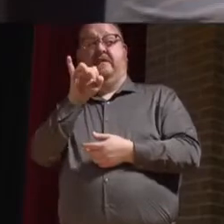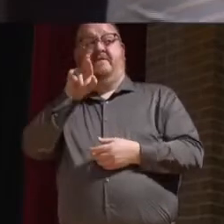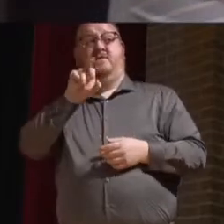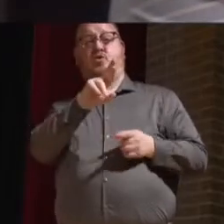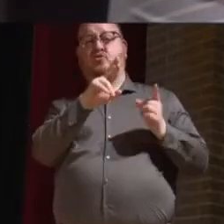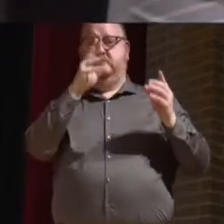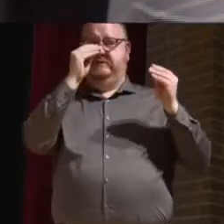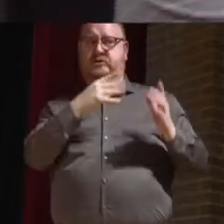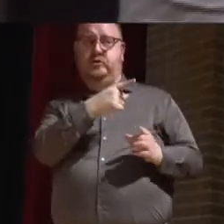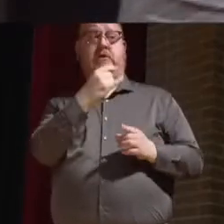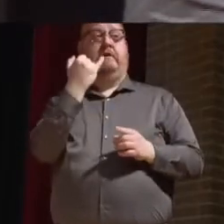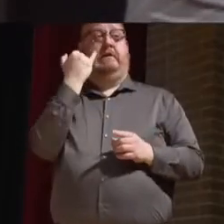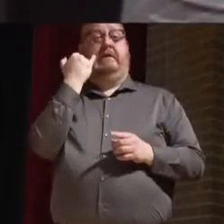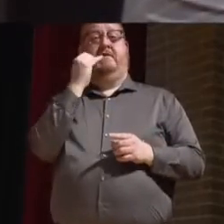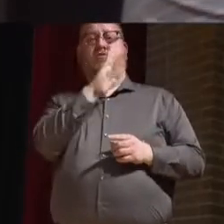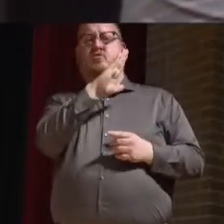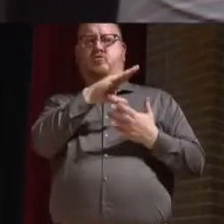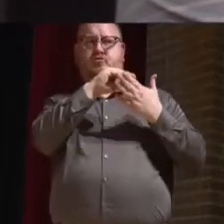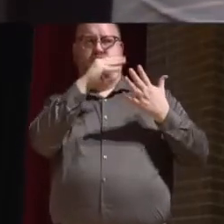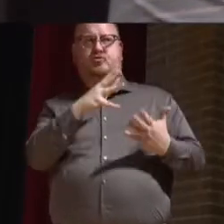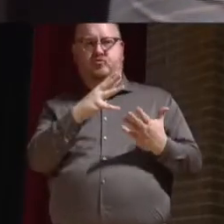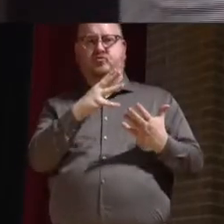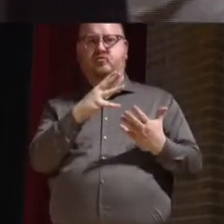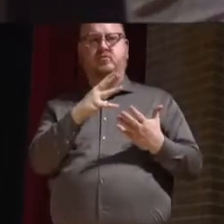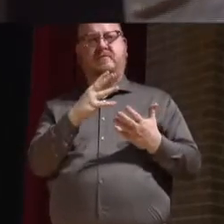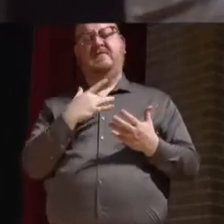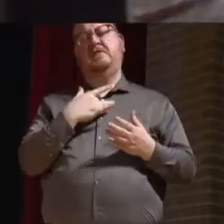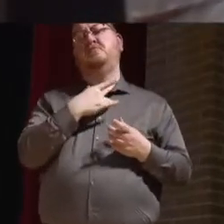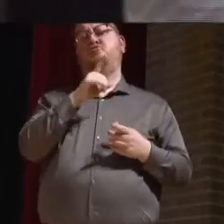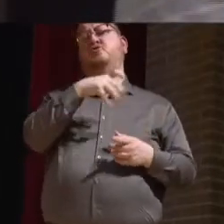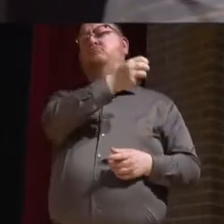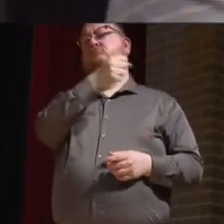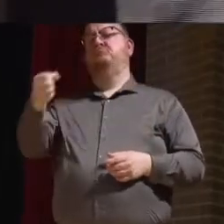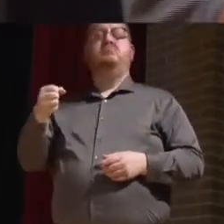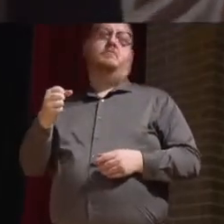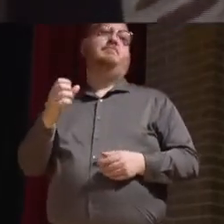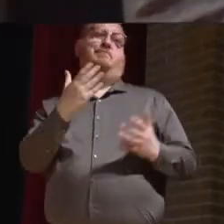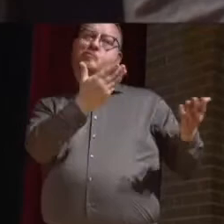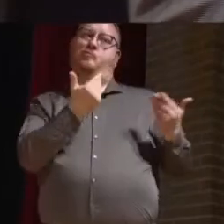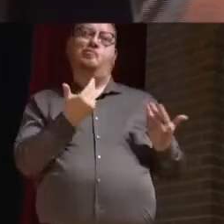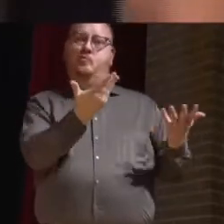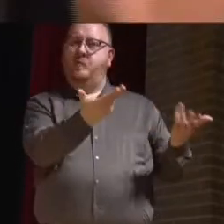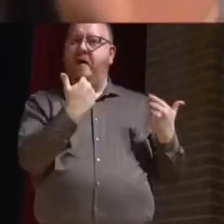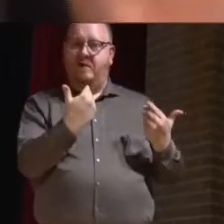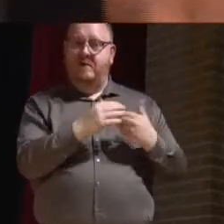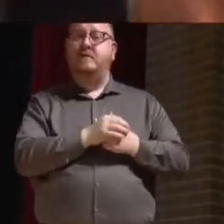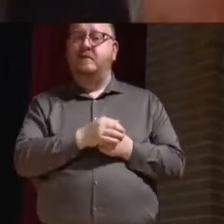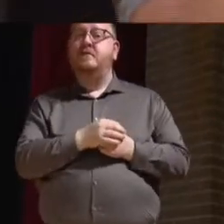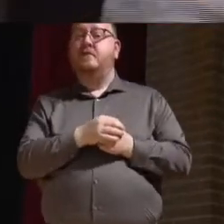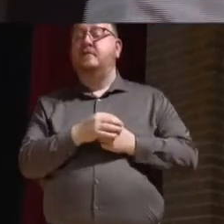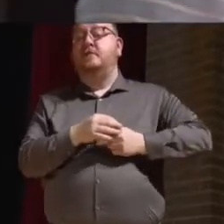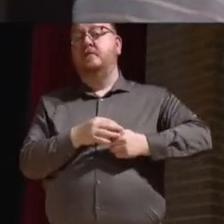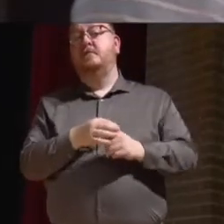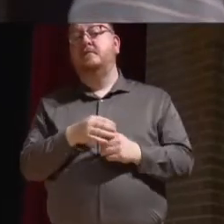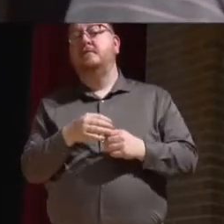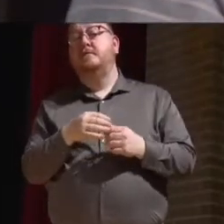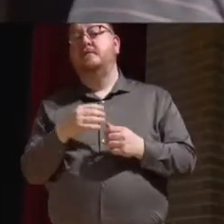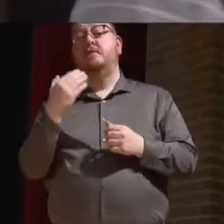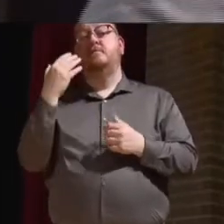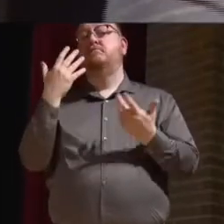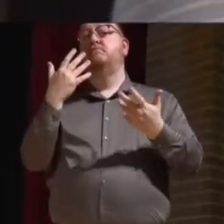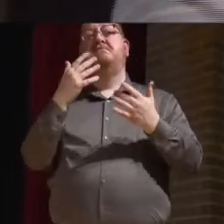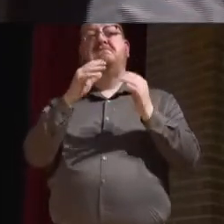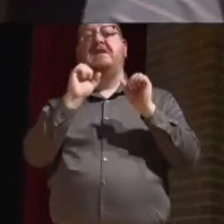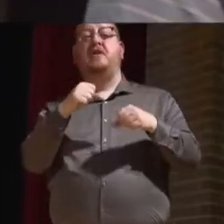wants a place there, she knows she has a place, whether or not it's creative, whether or not someone doing the design for the windows, running our social